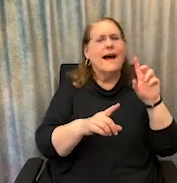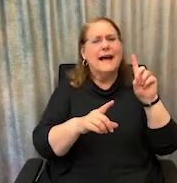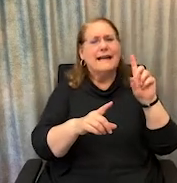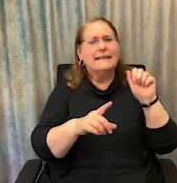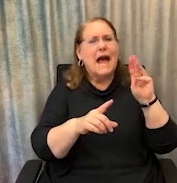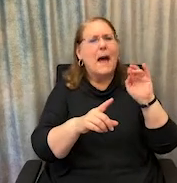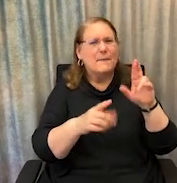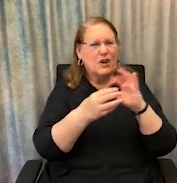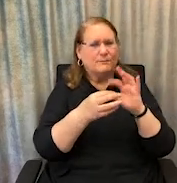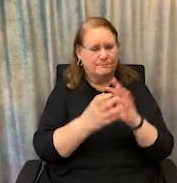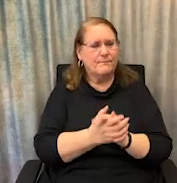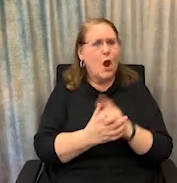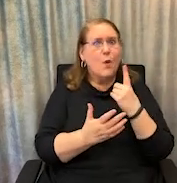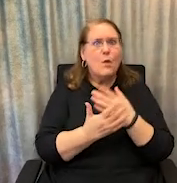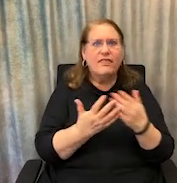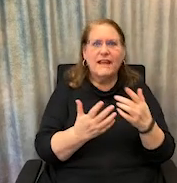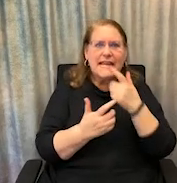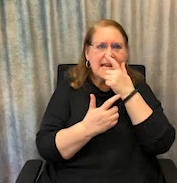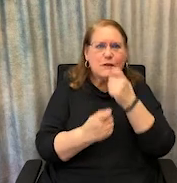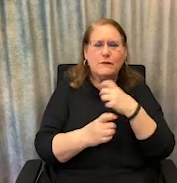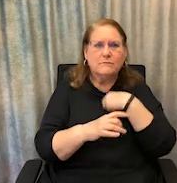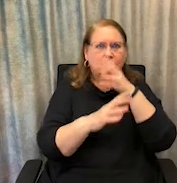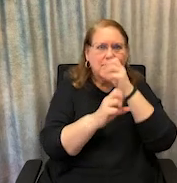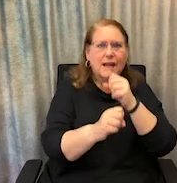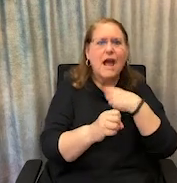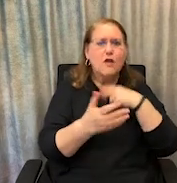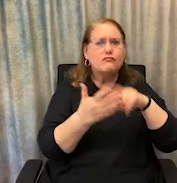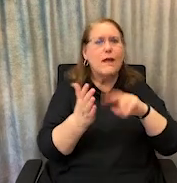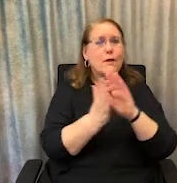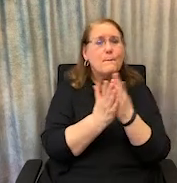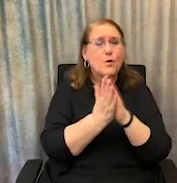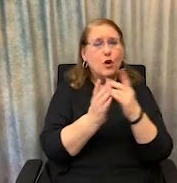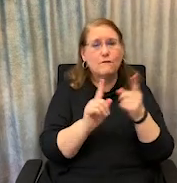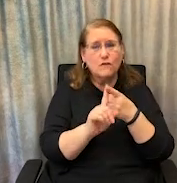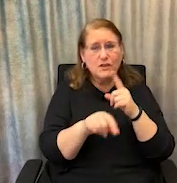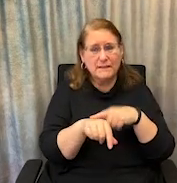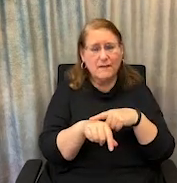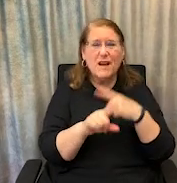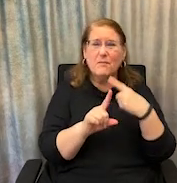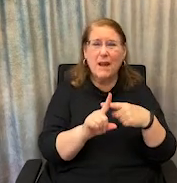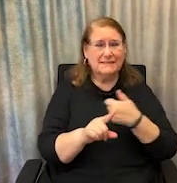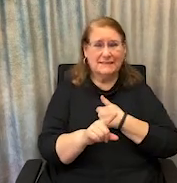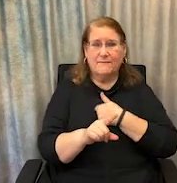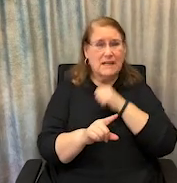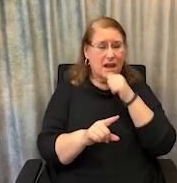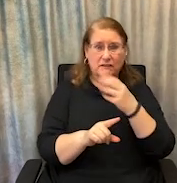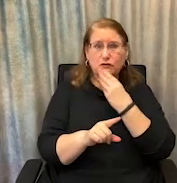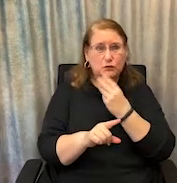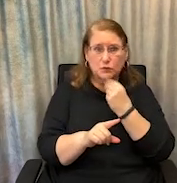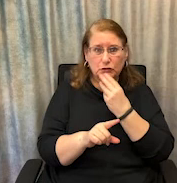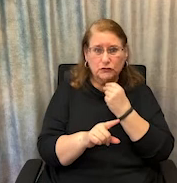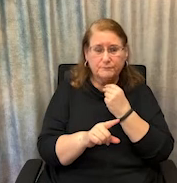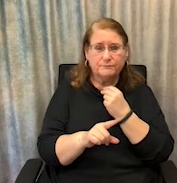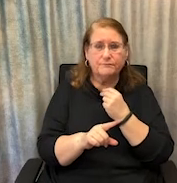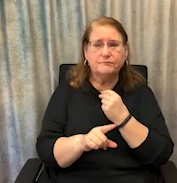one thing that was very interesting and very appealing for me when I read the book the first time, and also because I'm not Jewish,